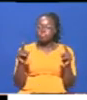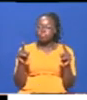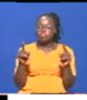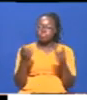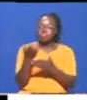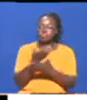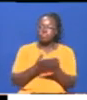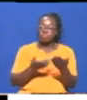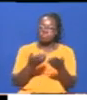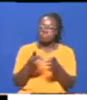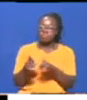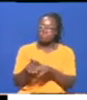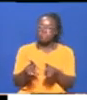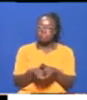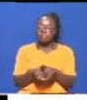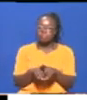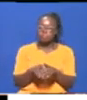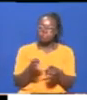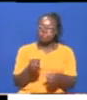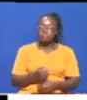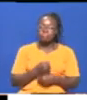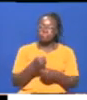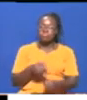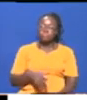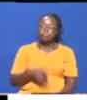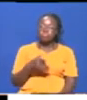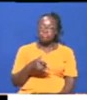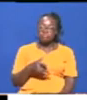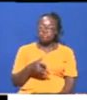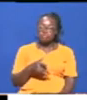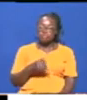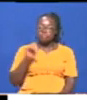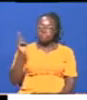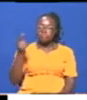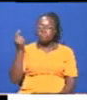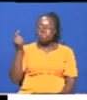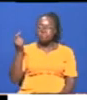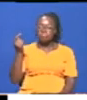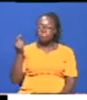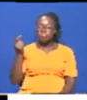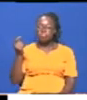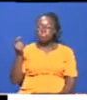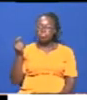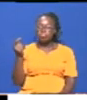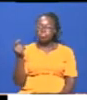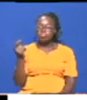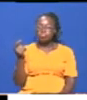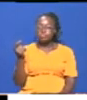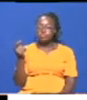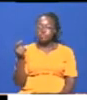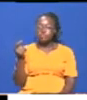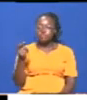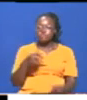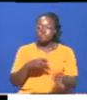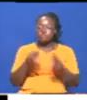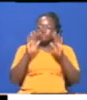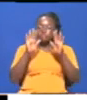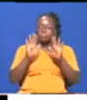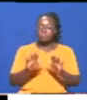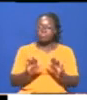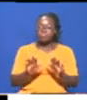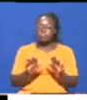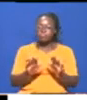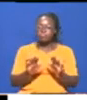And we strongly feel that Kenya can play a very vital role in not